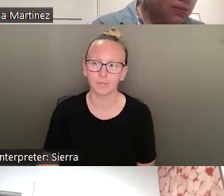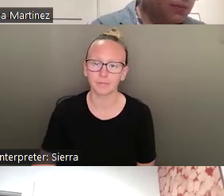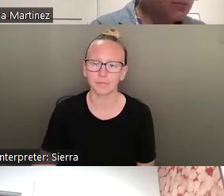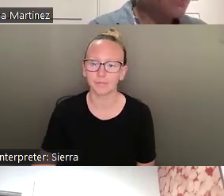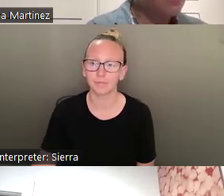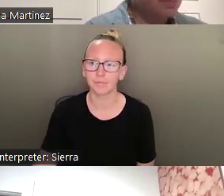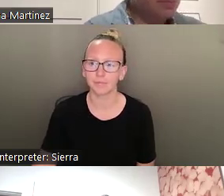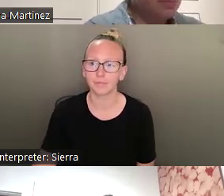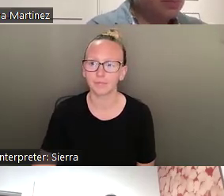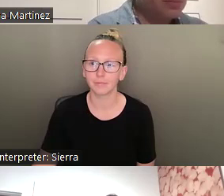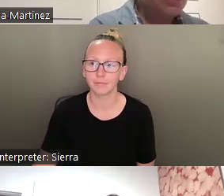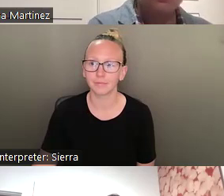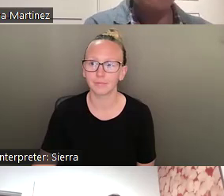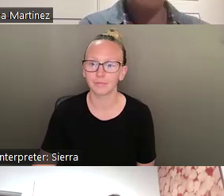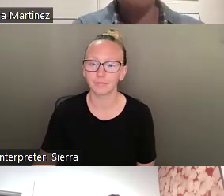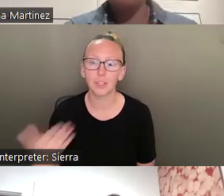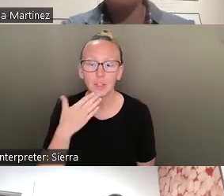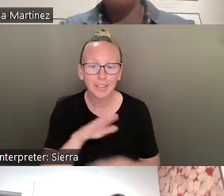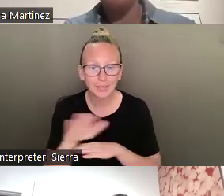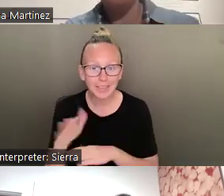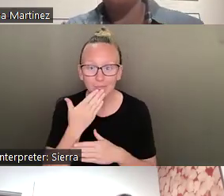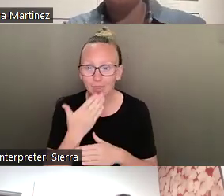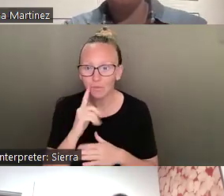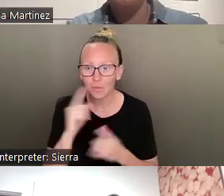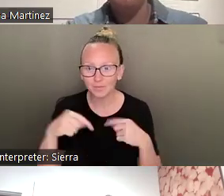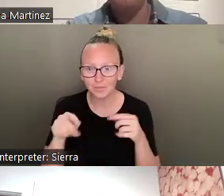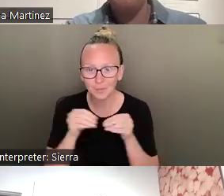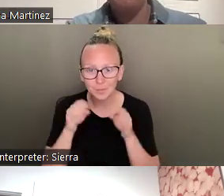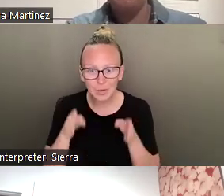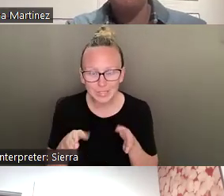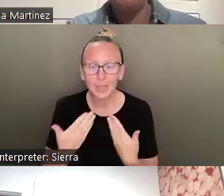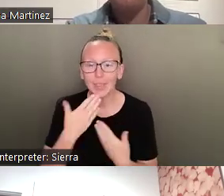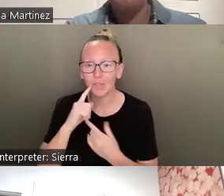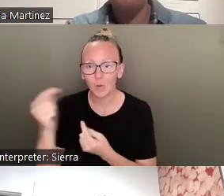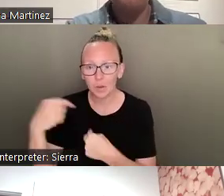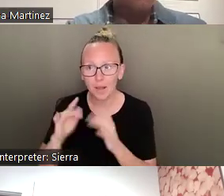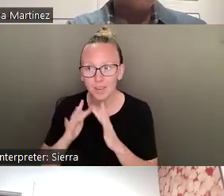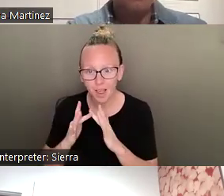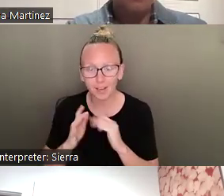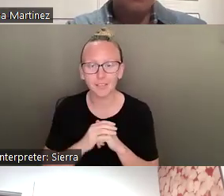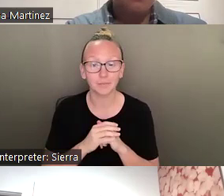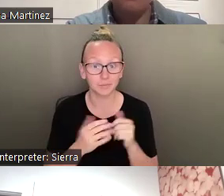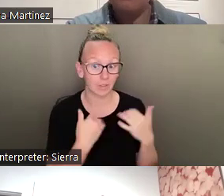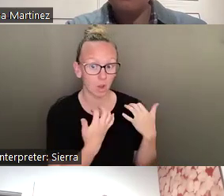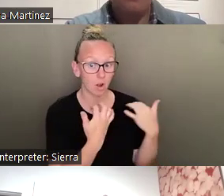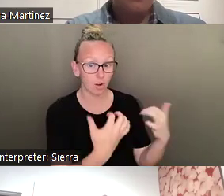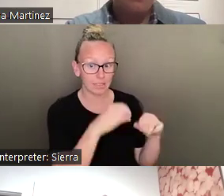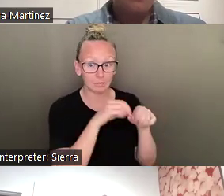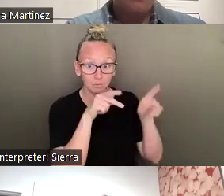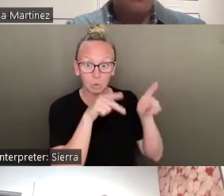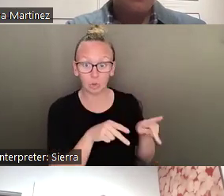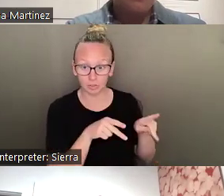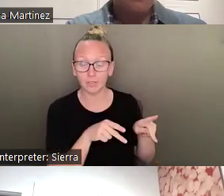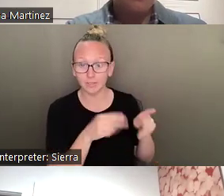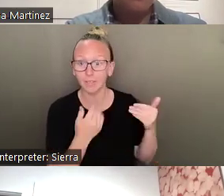Good evening. Thank you for being here in person. Thank you for being online. We do have an audience here in person, and